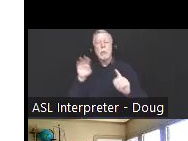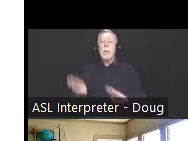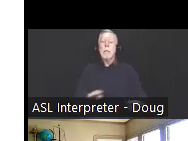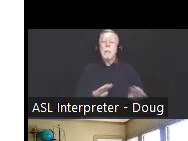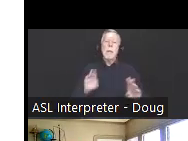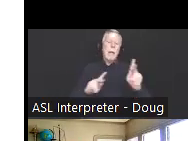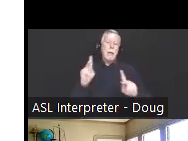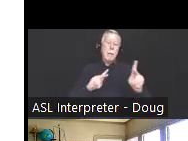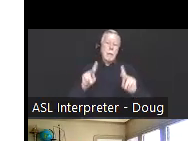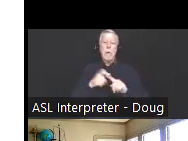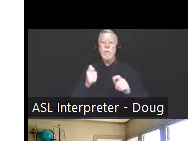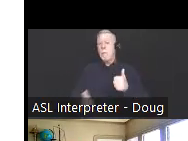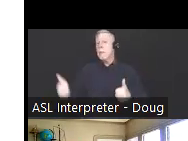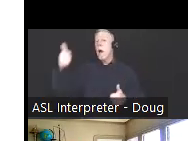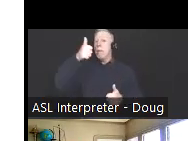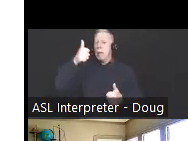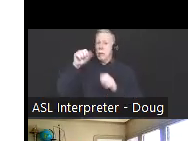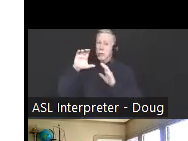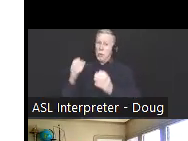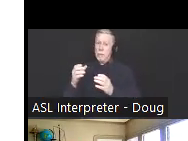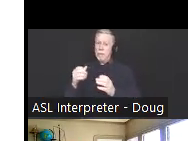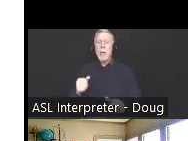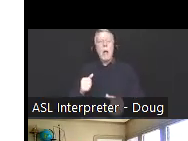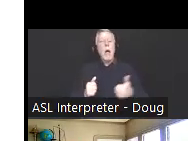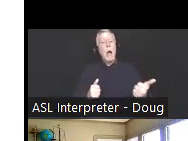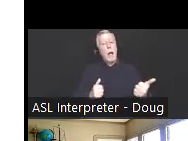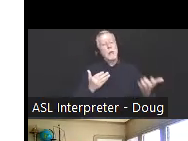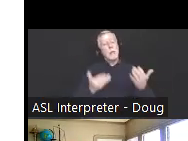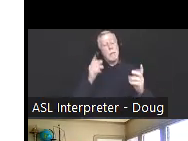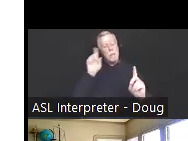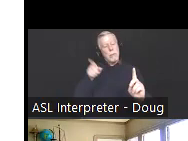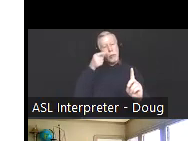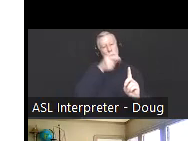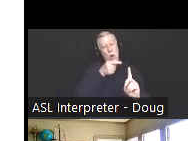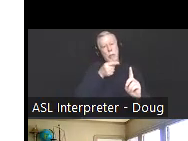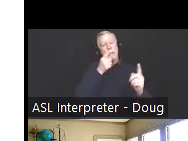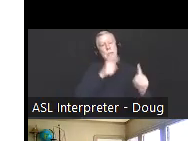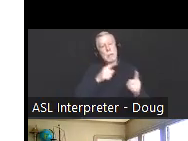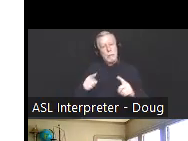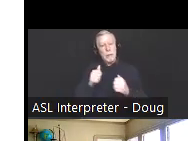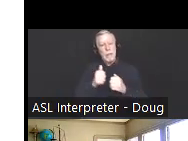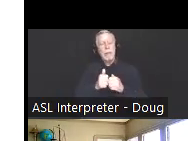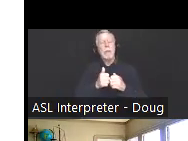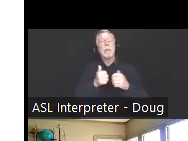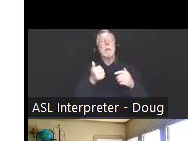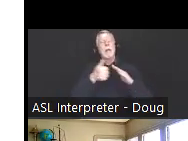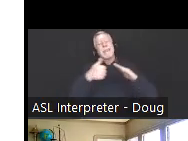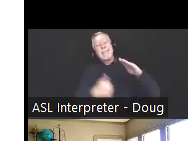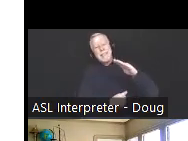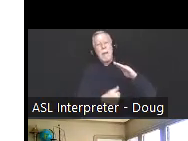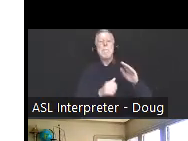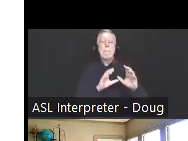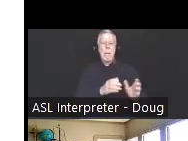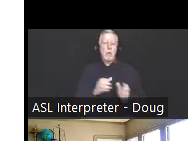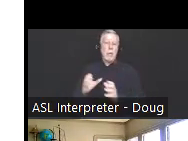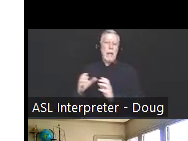from a dominant group, some others that might target specifically on what's happening with the subpopulation. Implicit bias